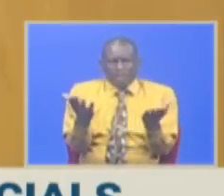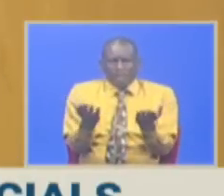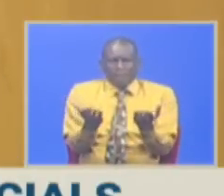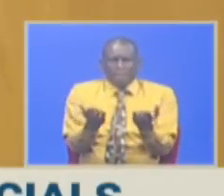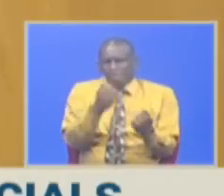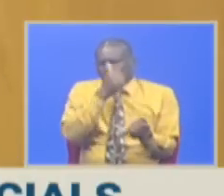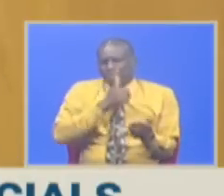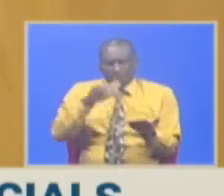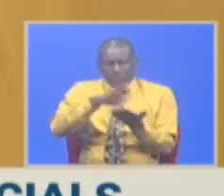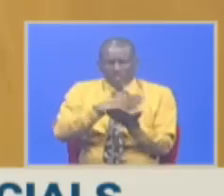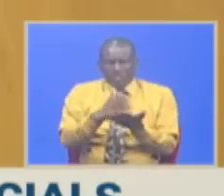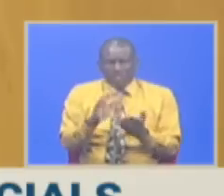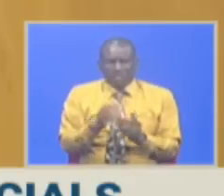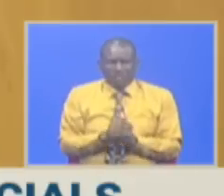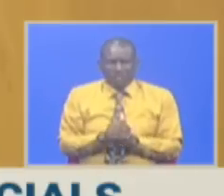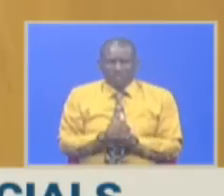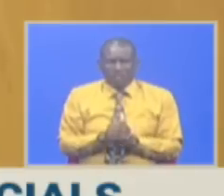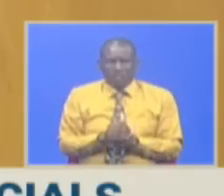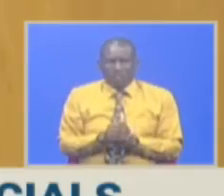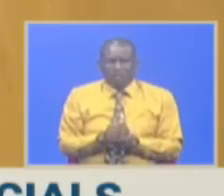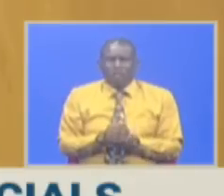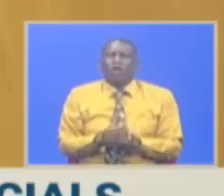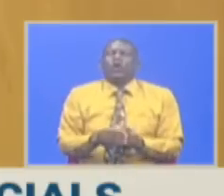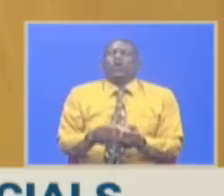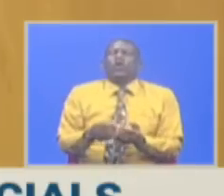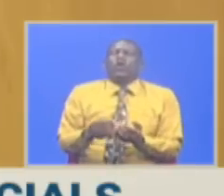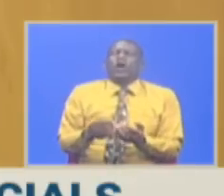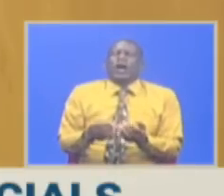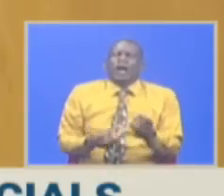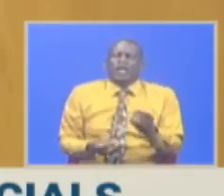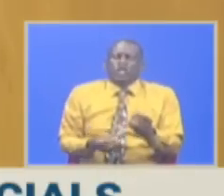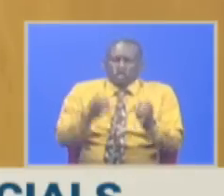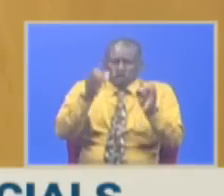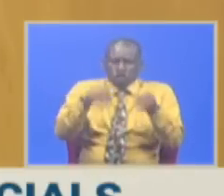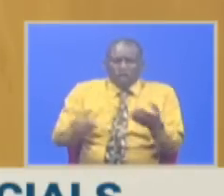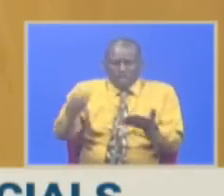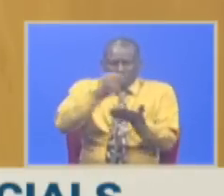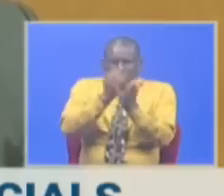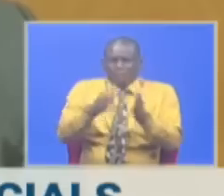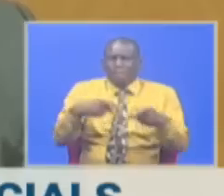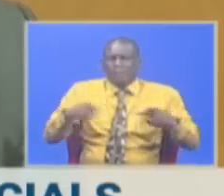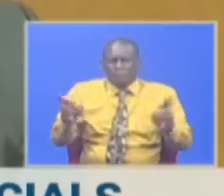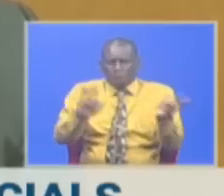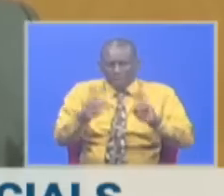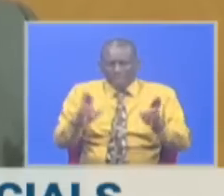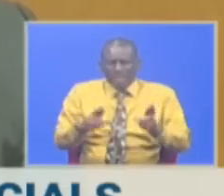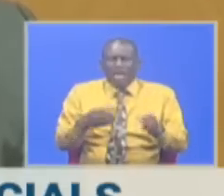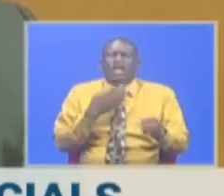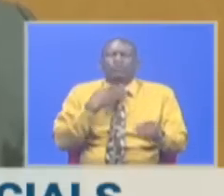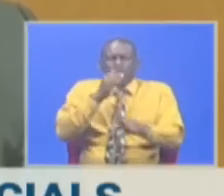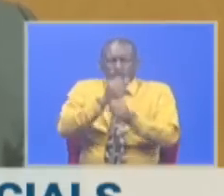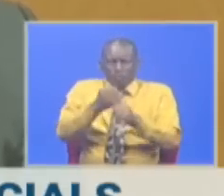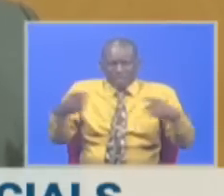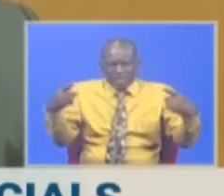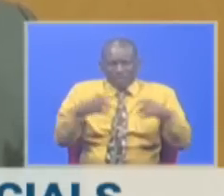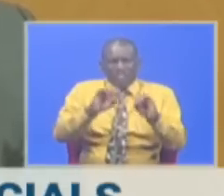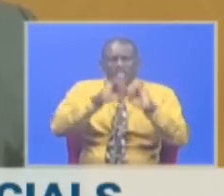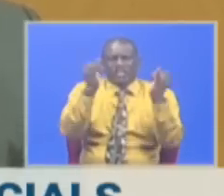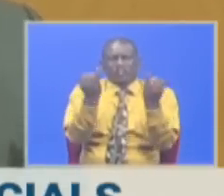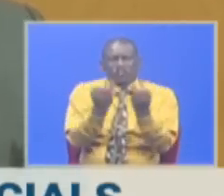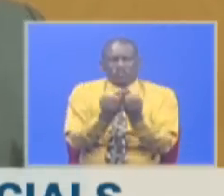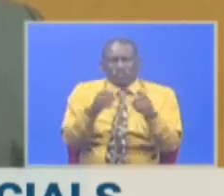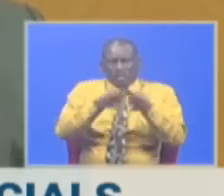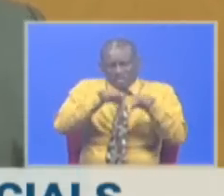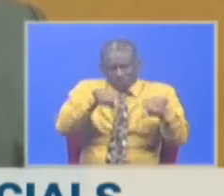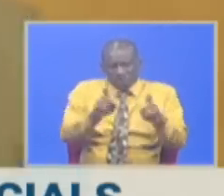sector, upcoming employers, people who are vibrant and they wanted to make a difference. Institutions like yours